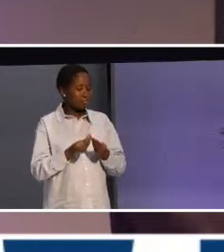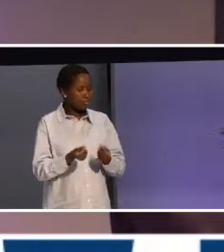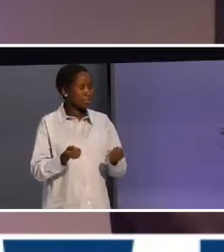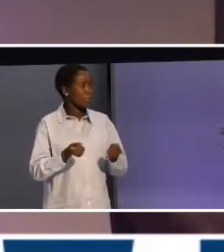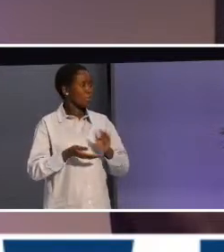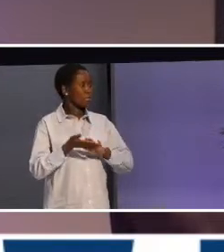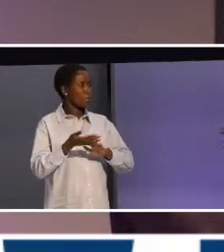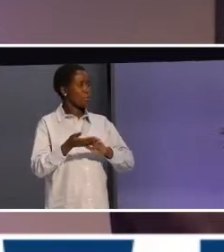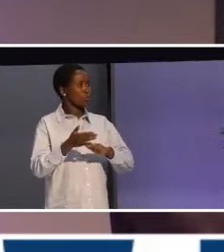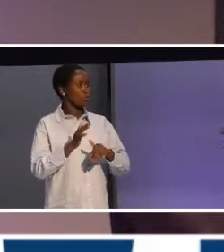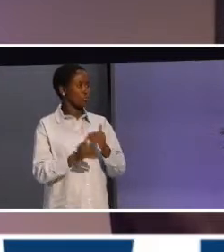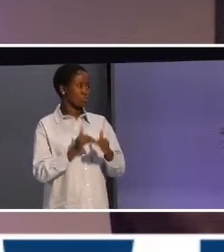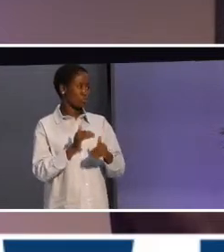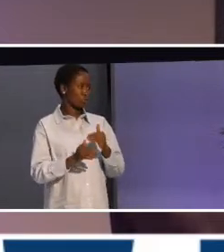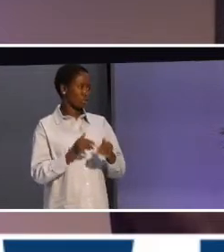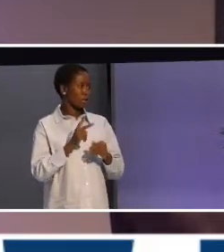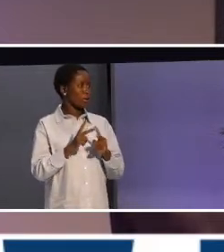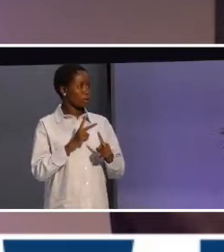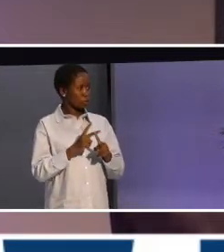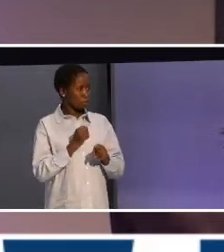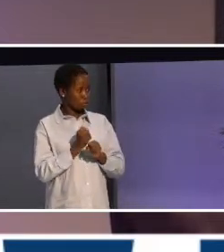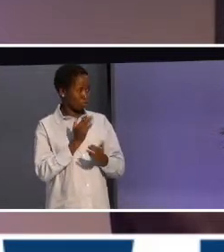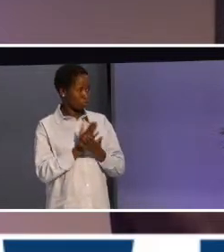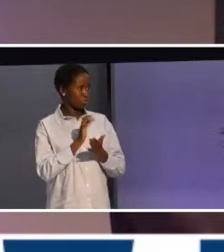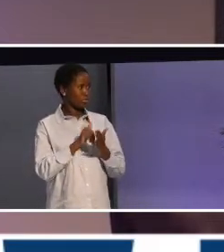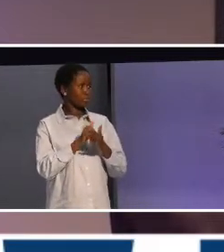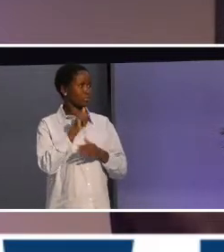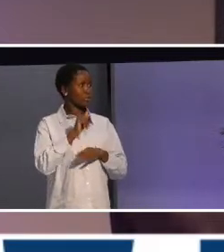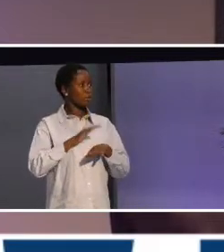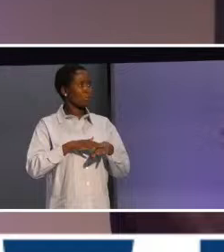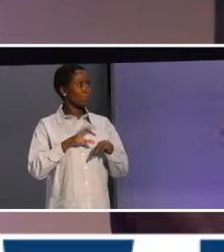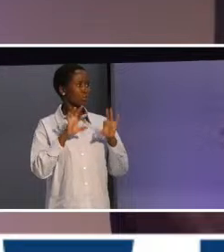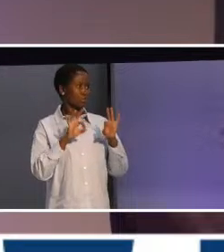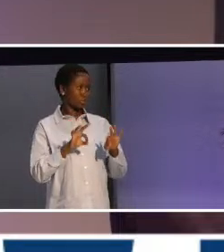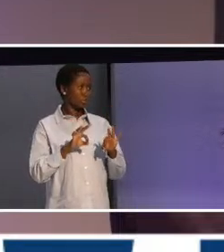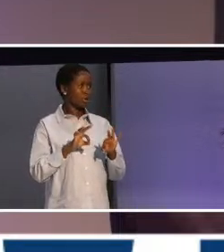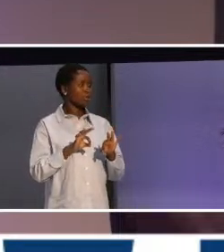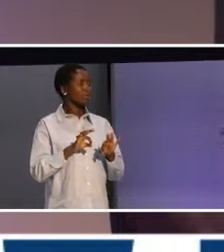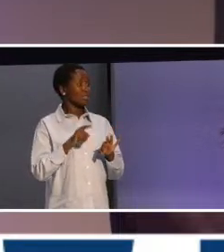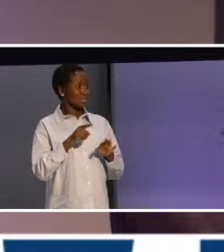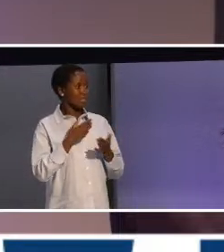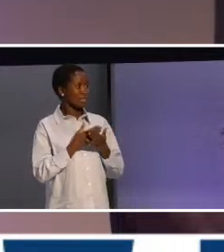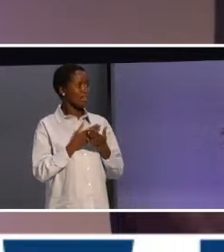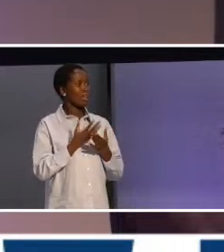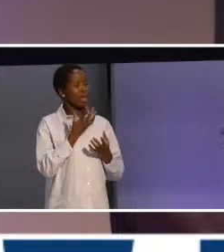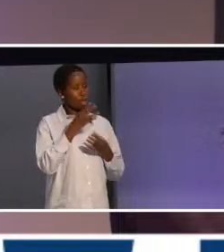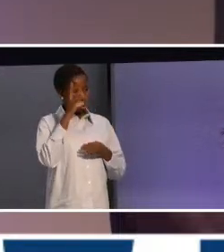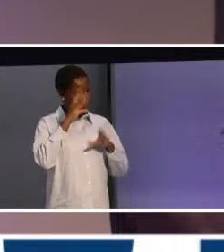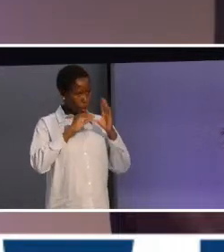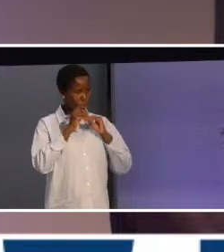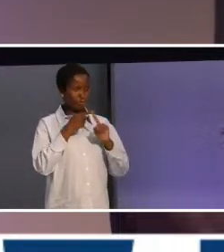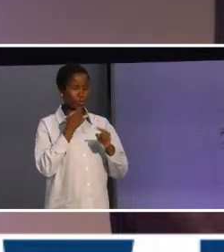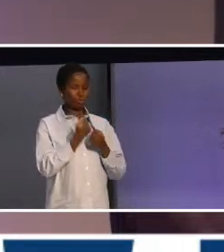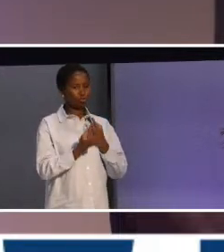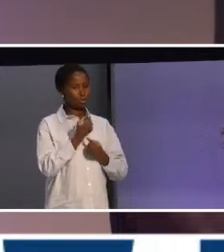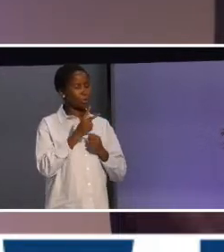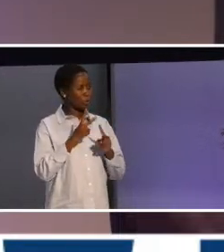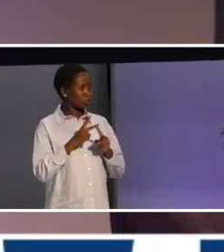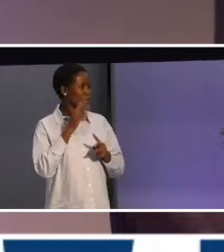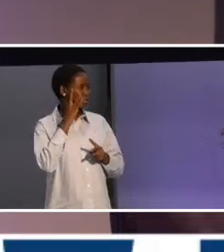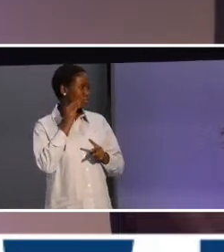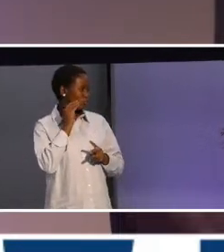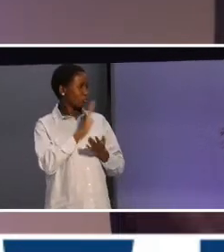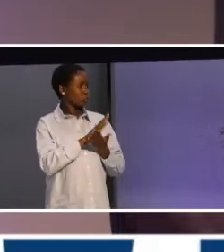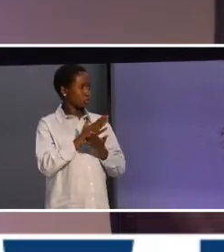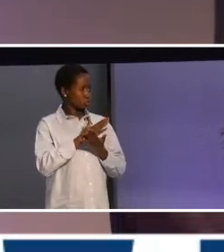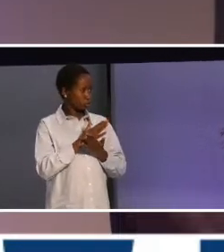more needs to be done, and we need to learn from each other's experiences in this field. ECI is